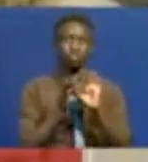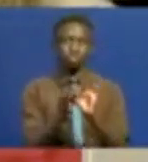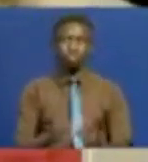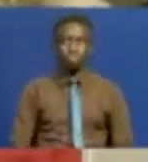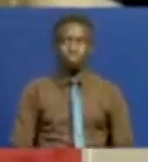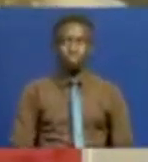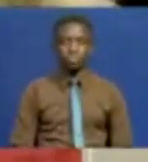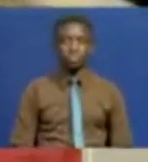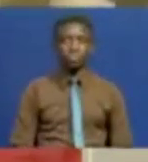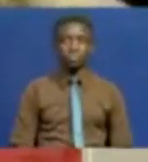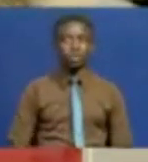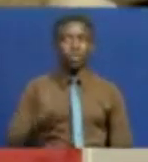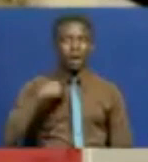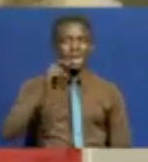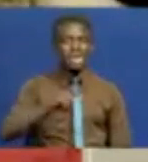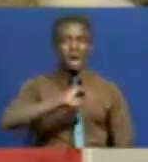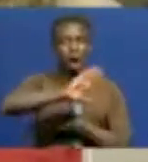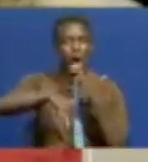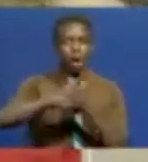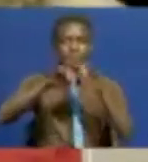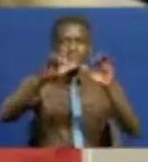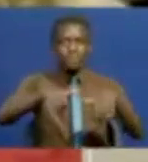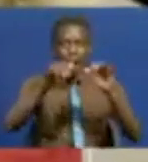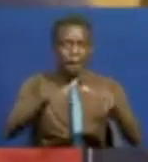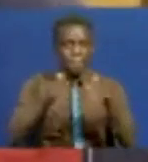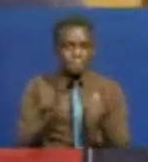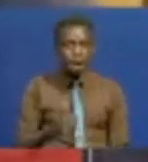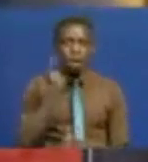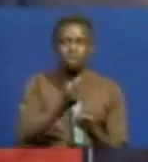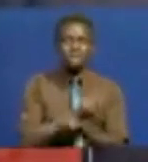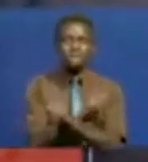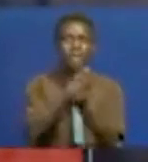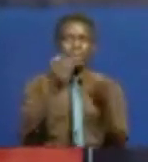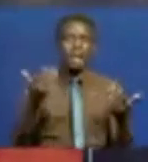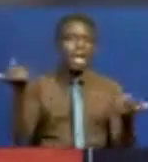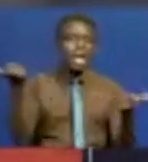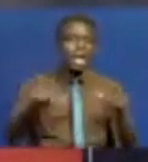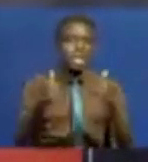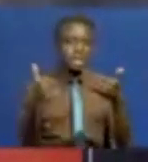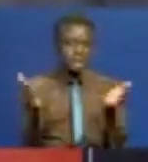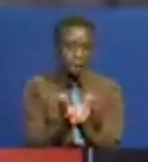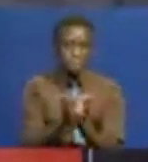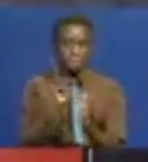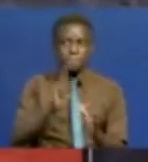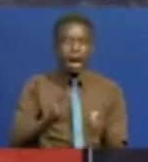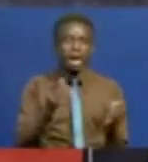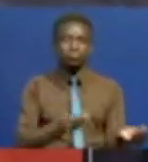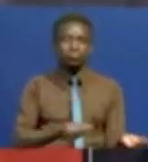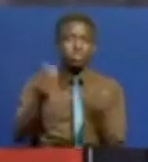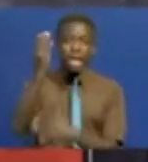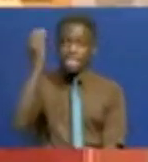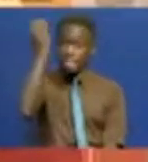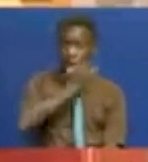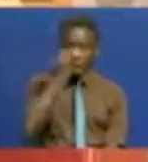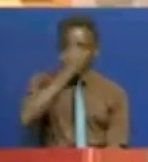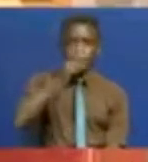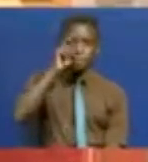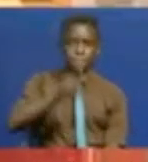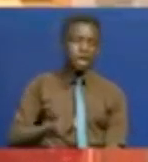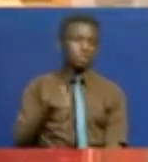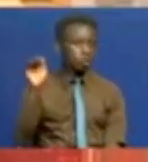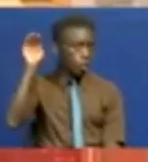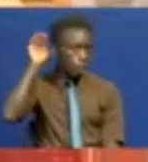farmer comply, or every farmer who is supplying to a company that is supplying to the Europe, then they need to comply.